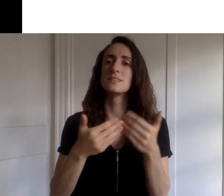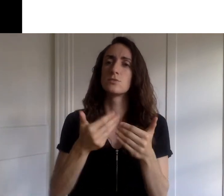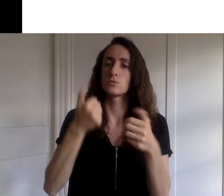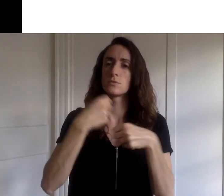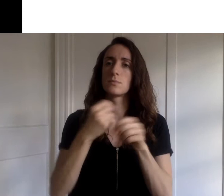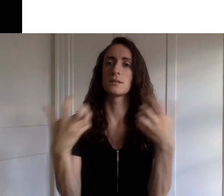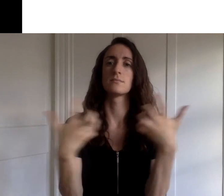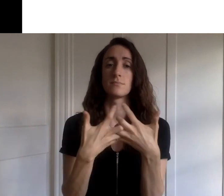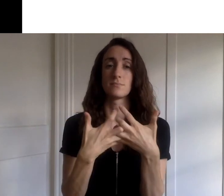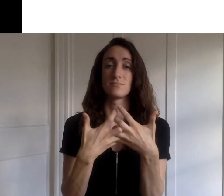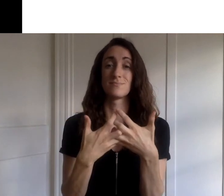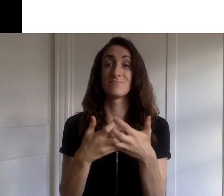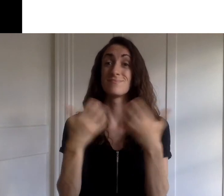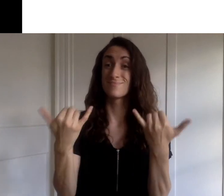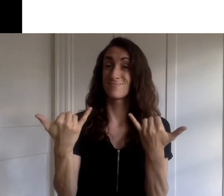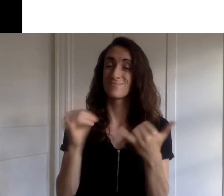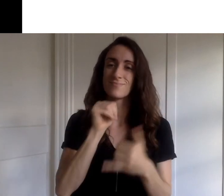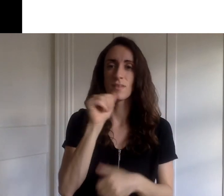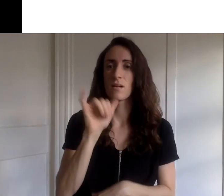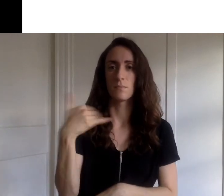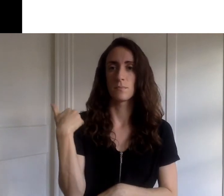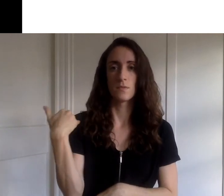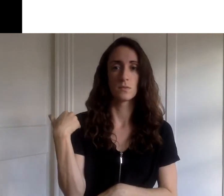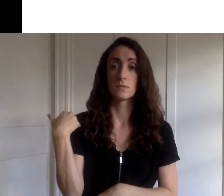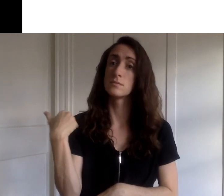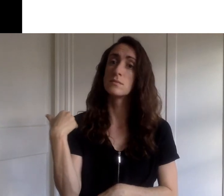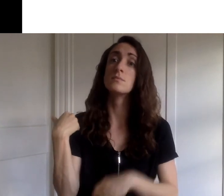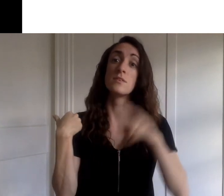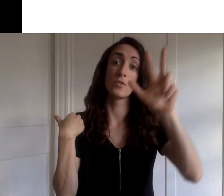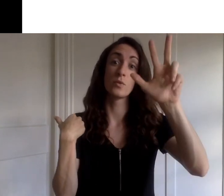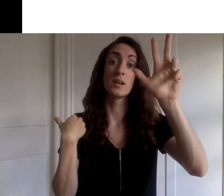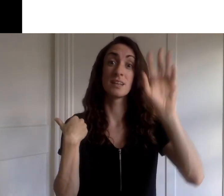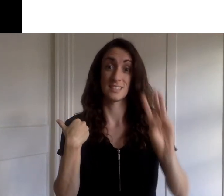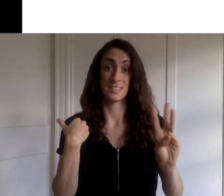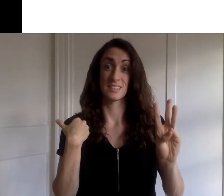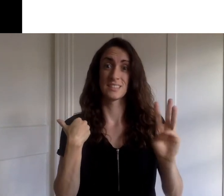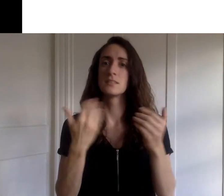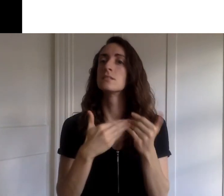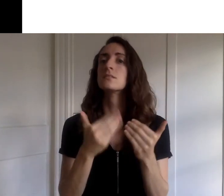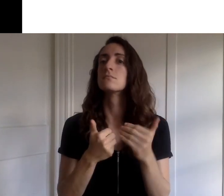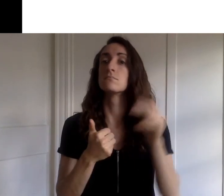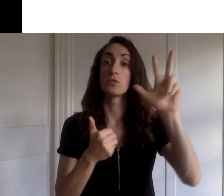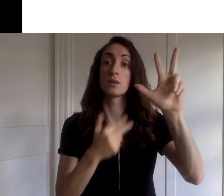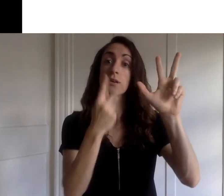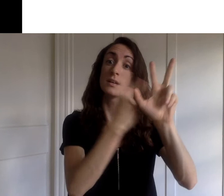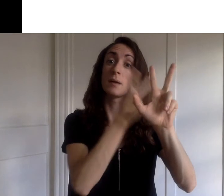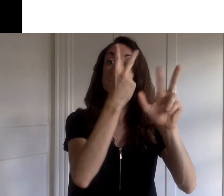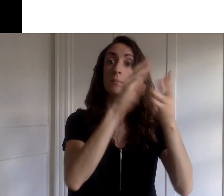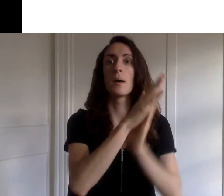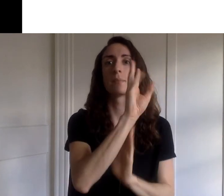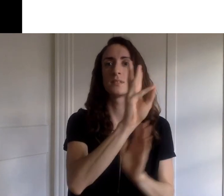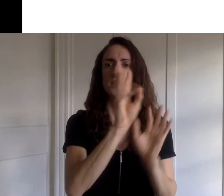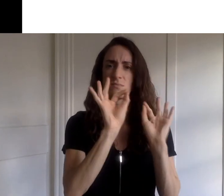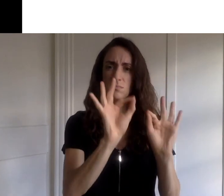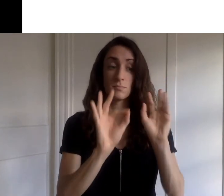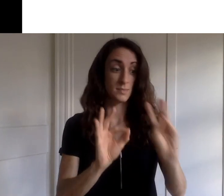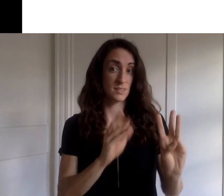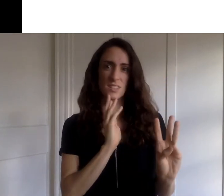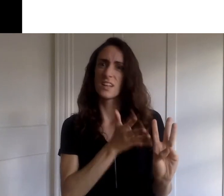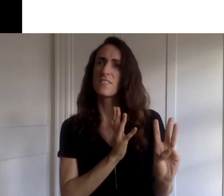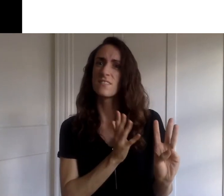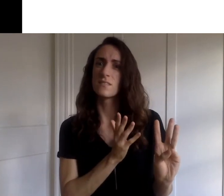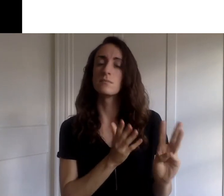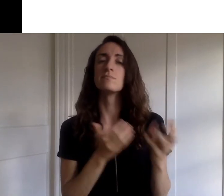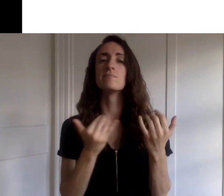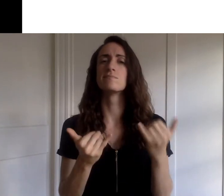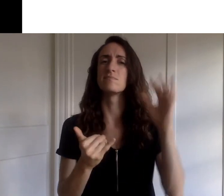pairs do you think would be easier to make it work for the elimination method? Before we had 3 and 6, and that was easy. 3 times 2 becomes 6, and we leave the